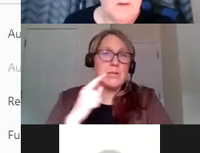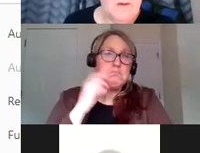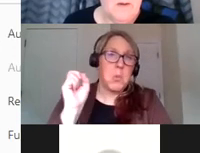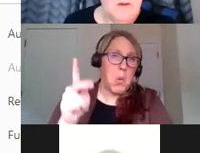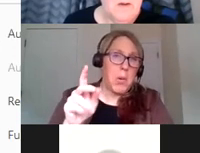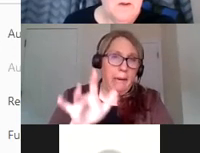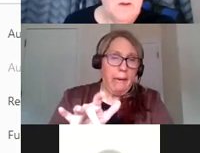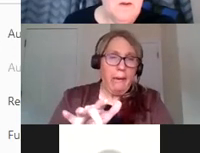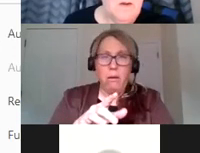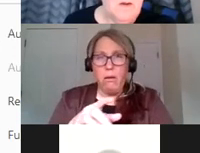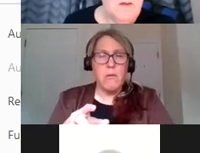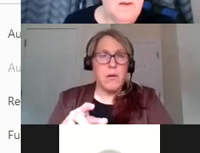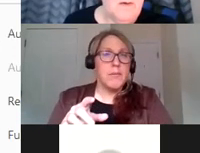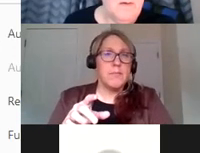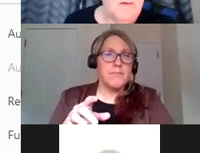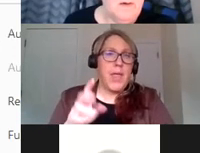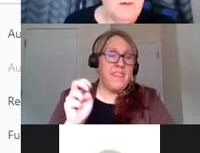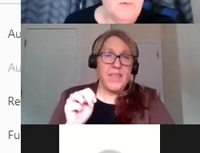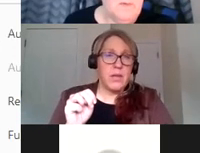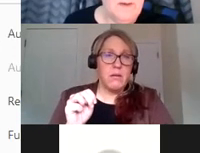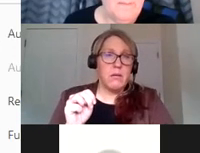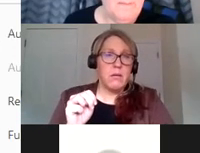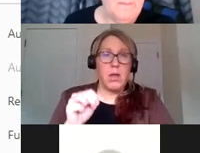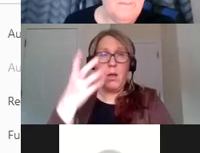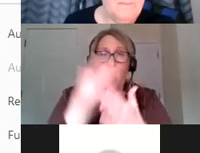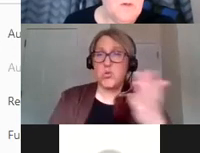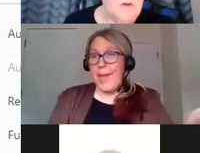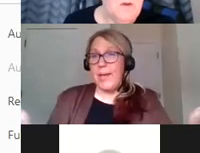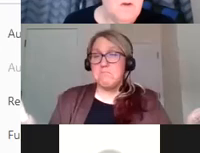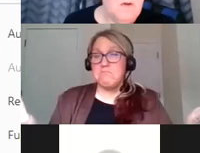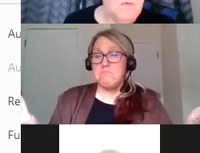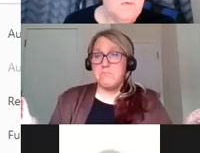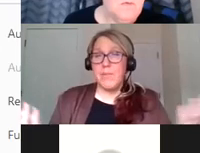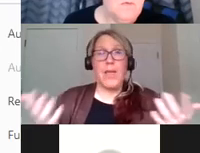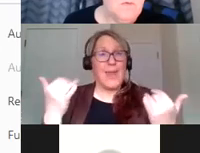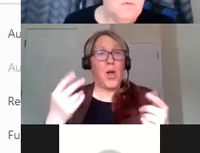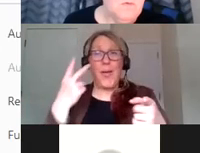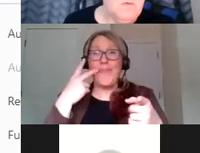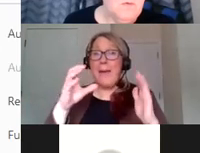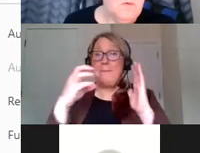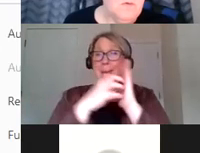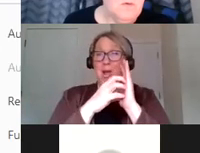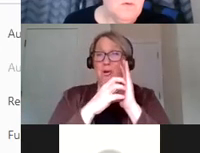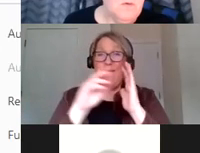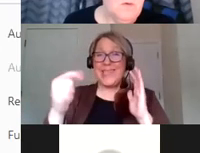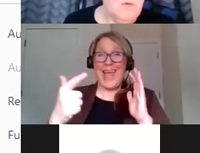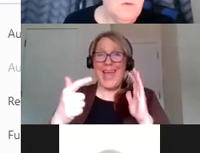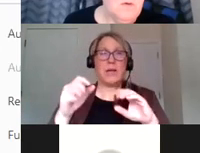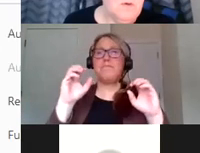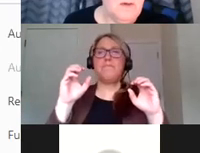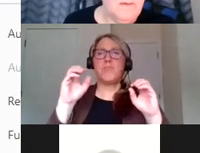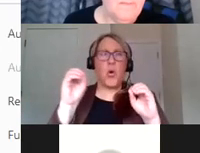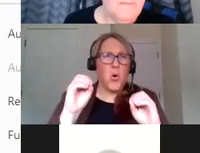OK. And then it goes away. So now you can see that paragraph tag doesn't have a little